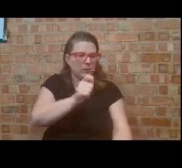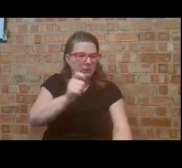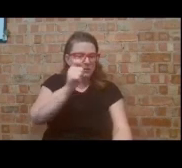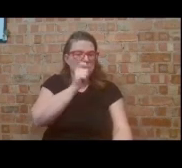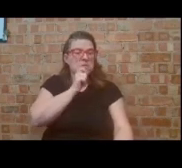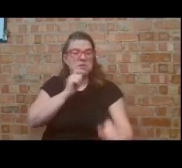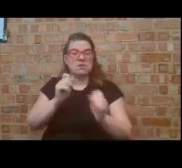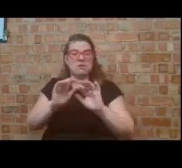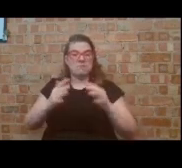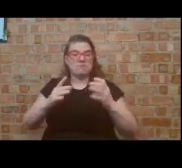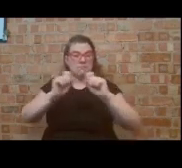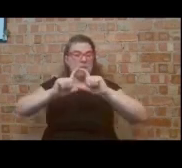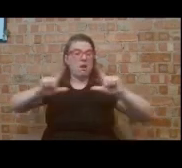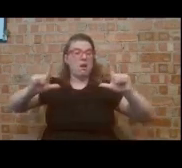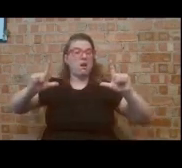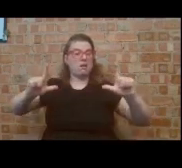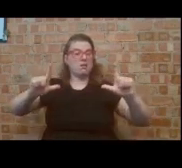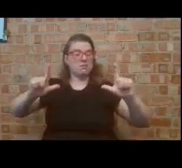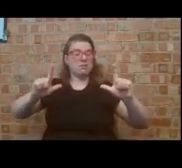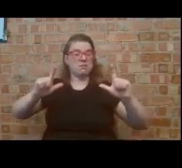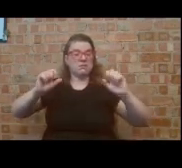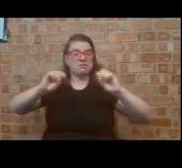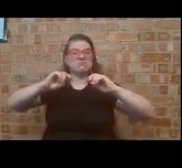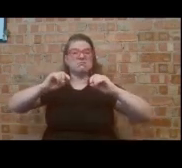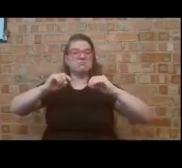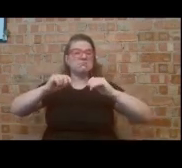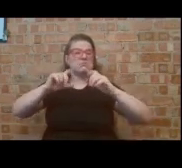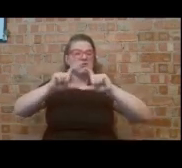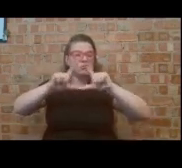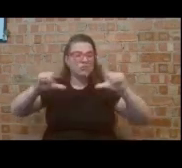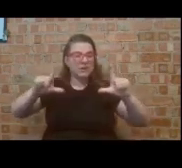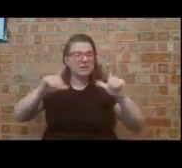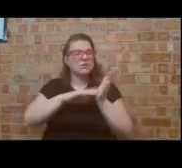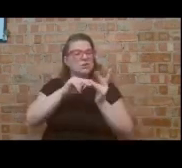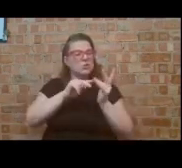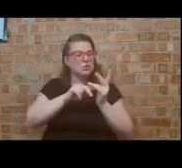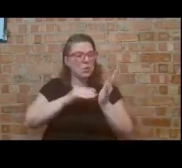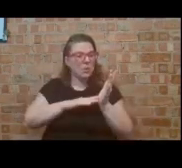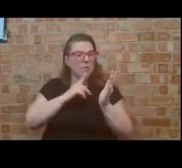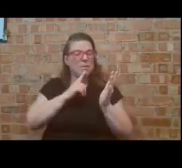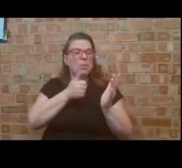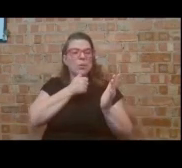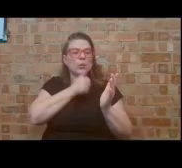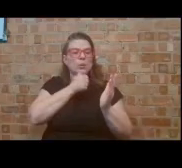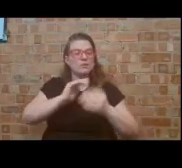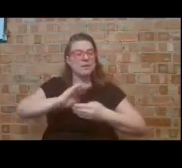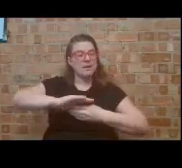larger screen, like someone using like Zoom or magnifier on their laptop,